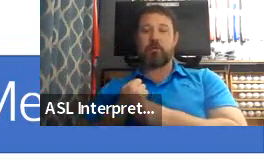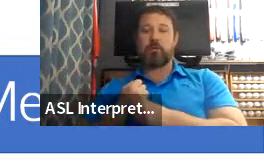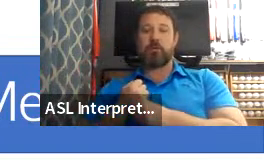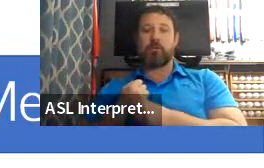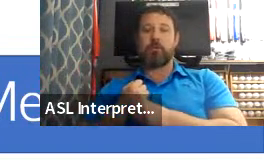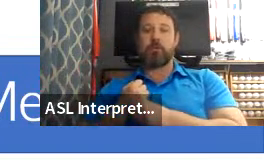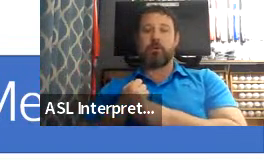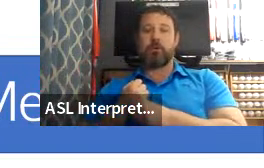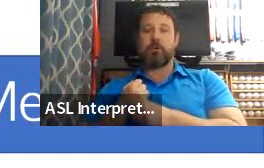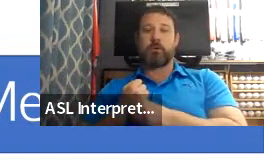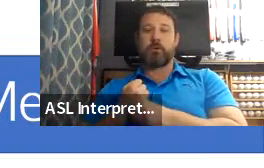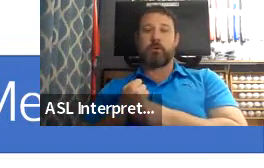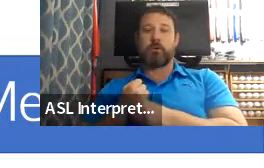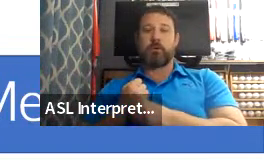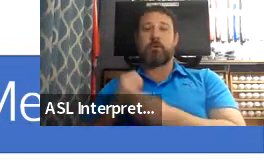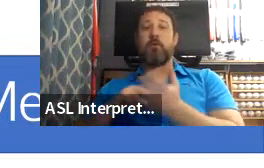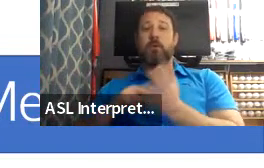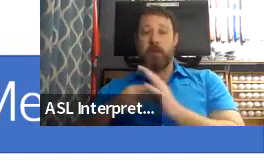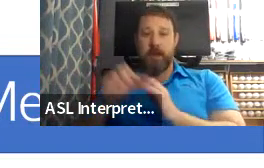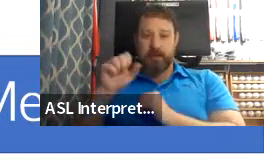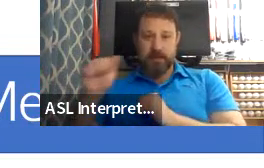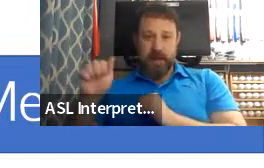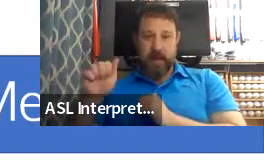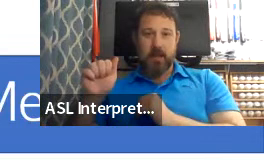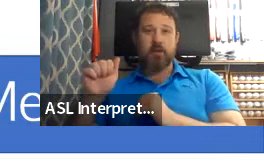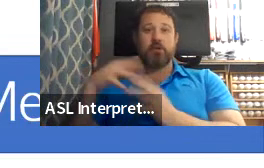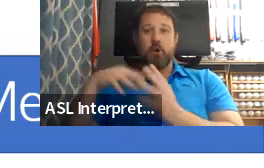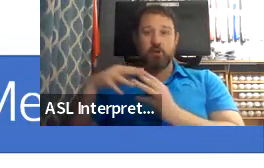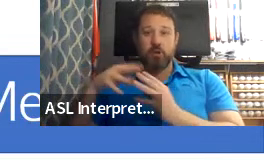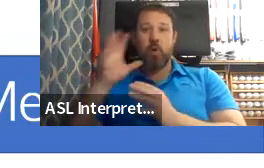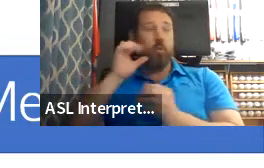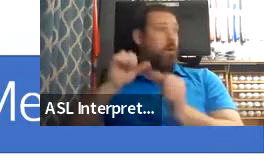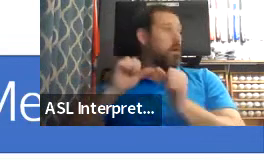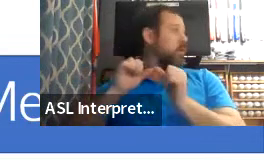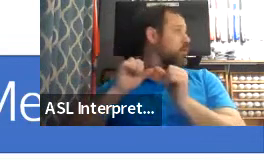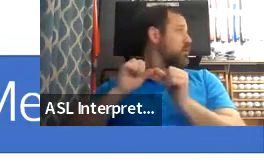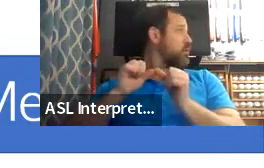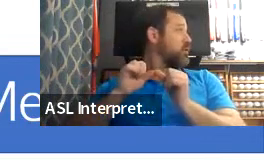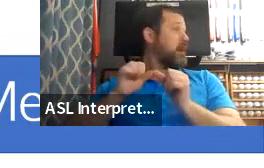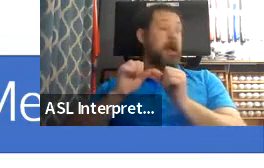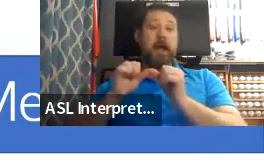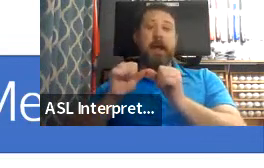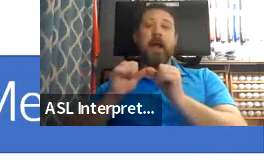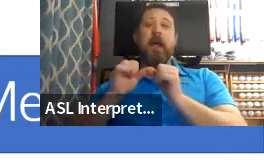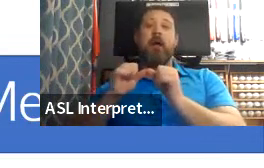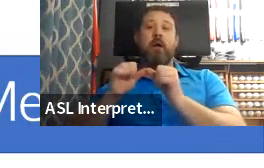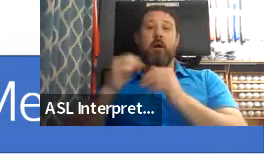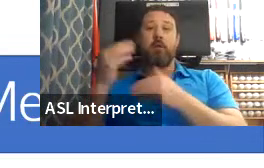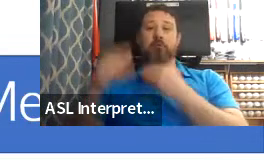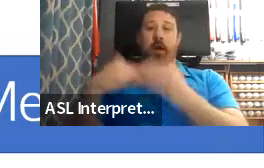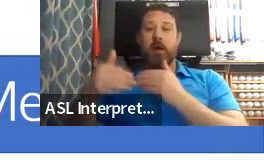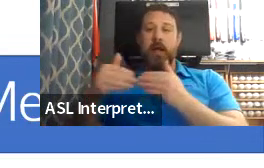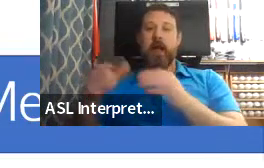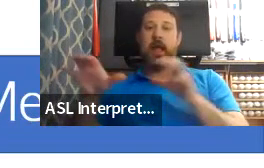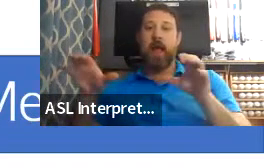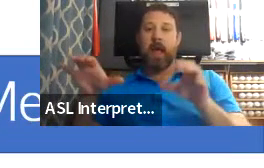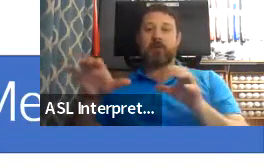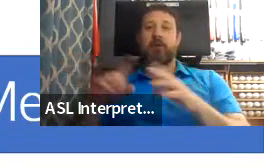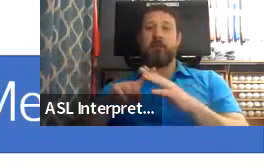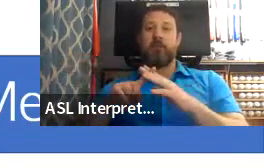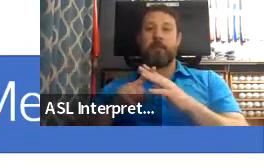means that SSA, the Social Services Agency, will resume Medi-Cal RR processing actions beginning in April